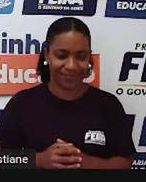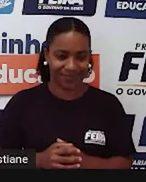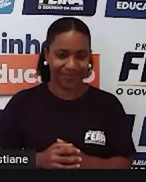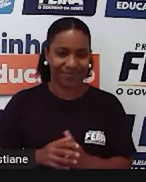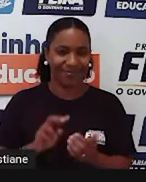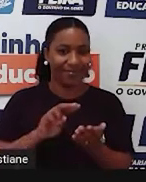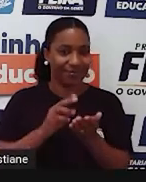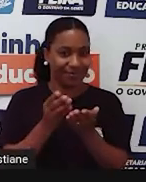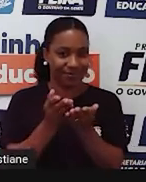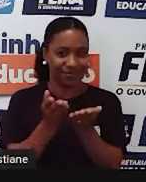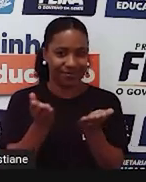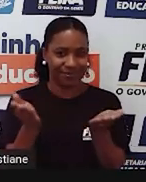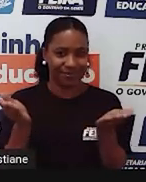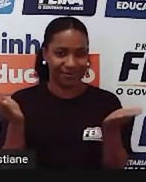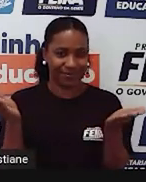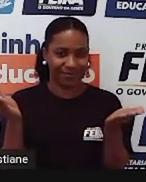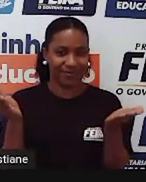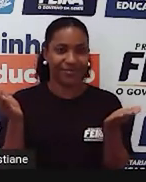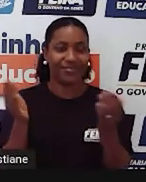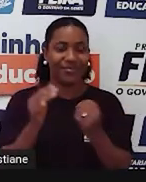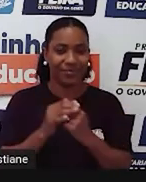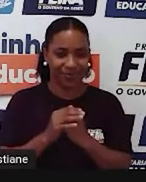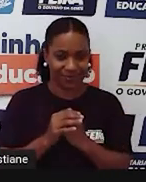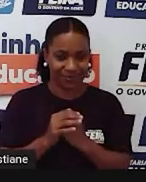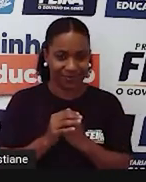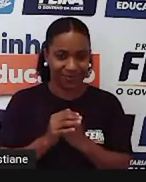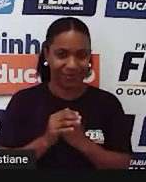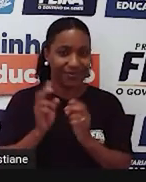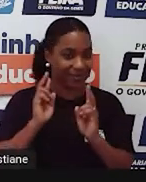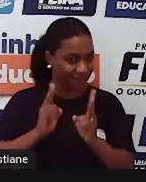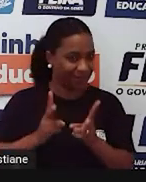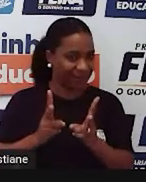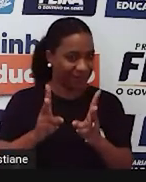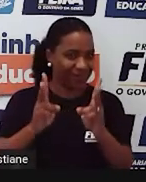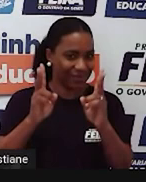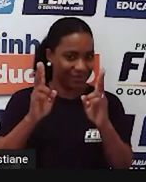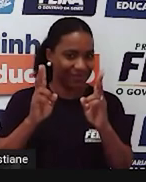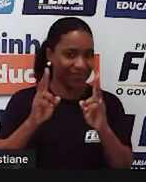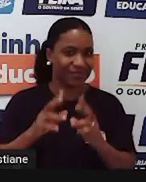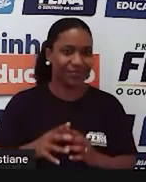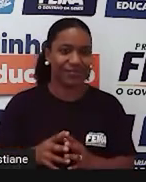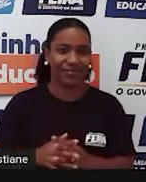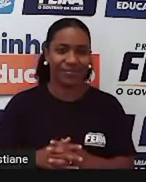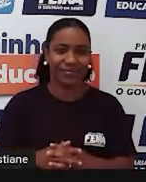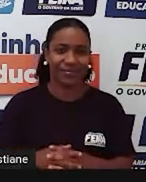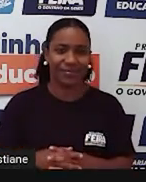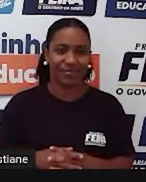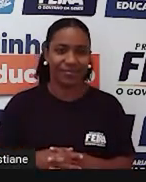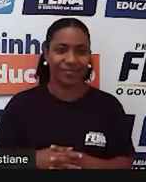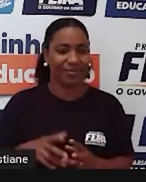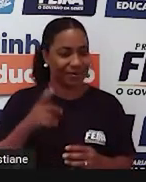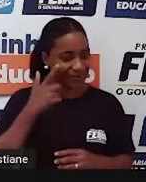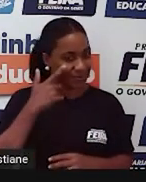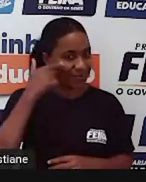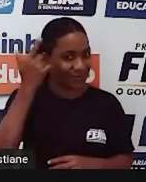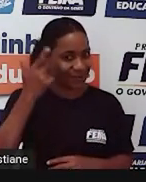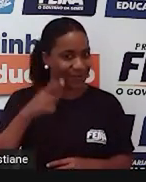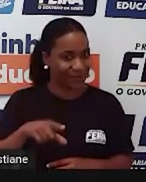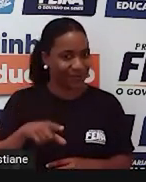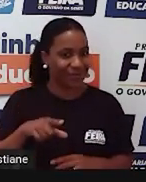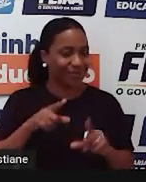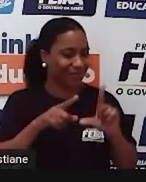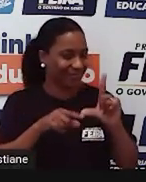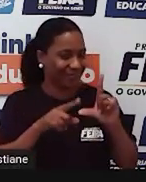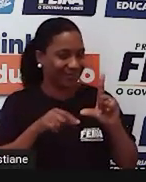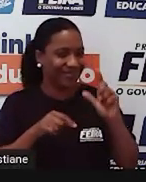day keeps, they do doctorate. Let's go, number 3, novamente, another way,